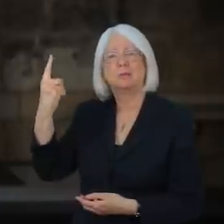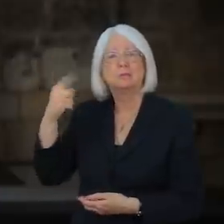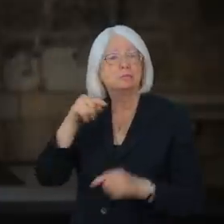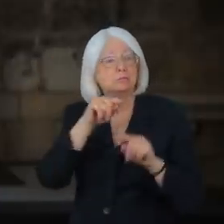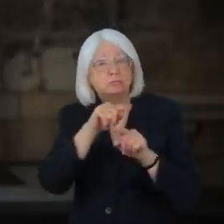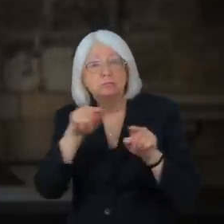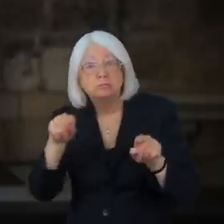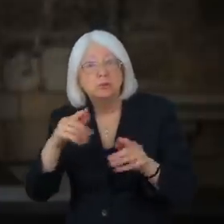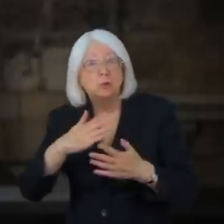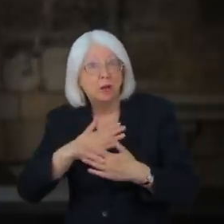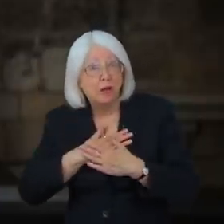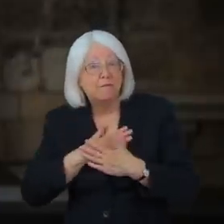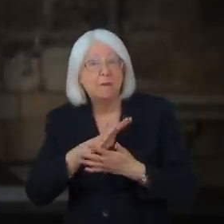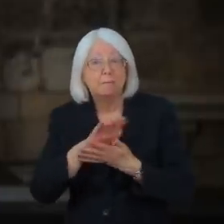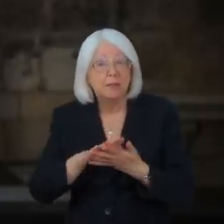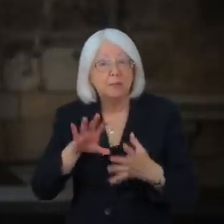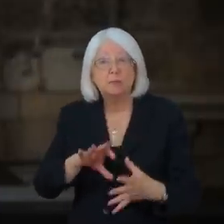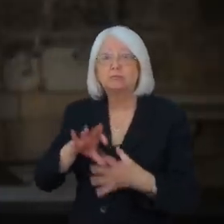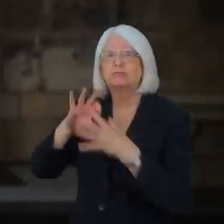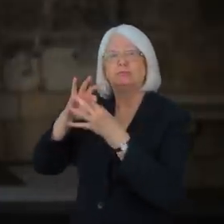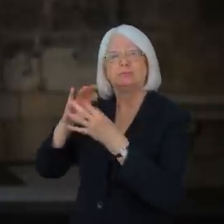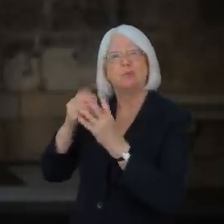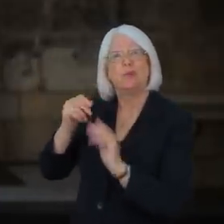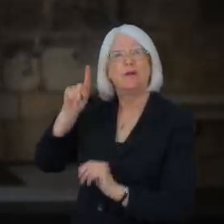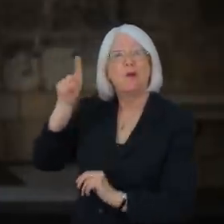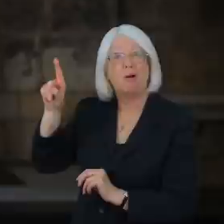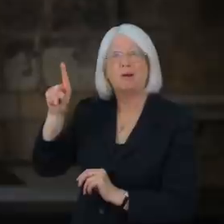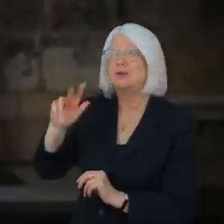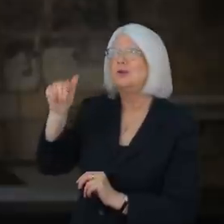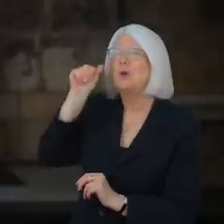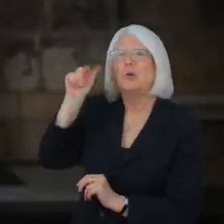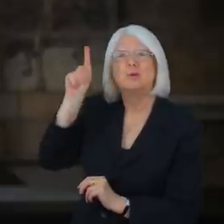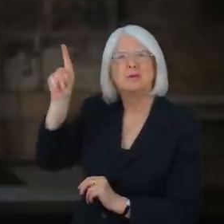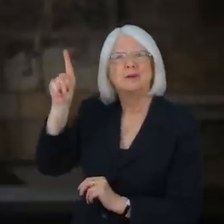Everyone who loves is born of God and knows God.